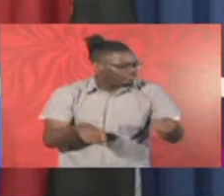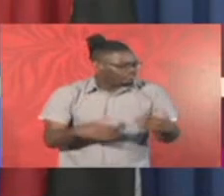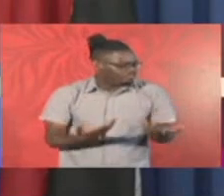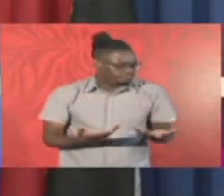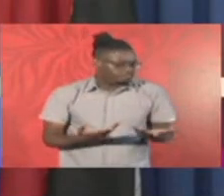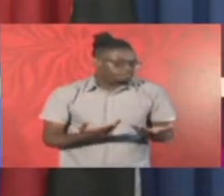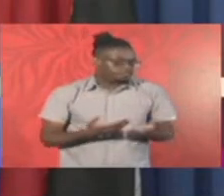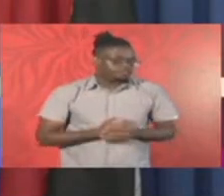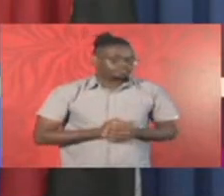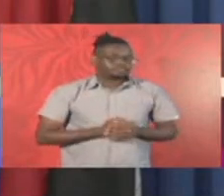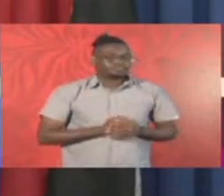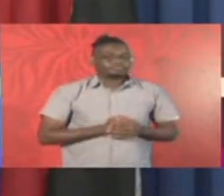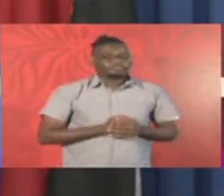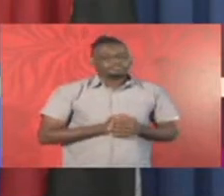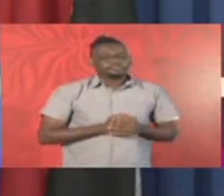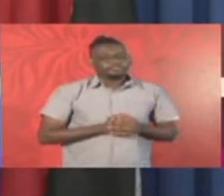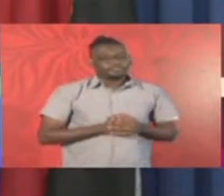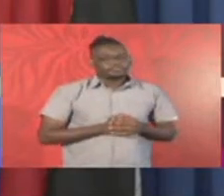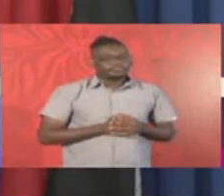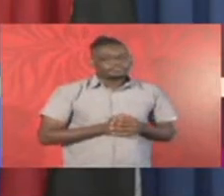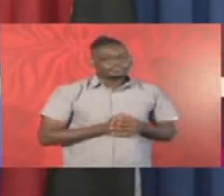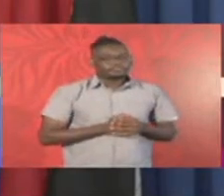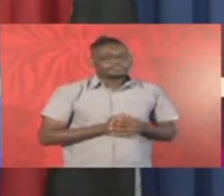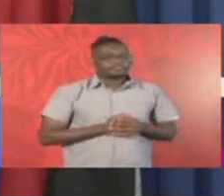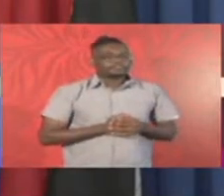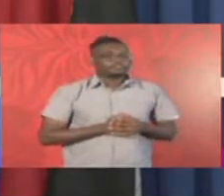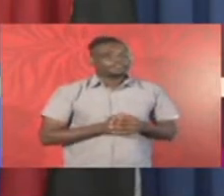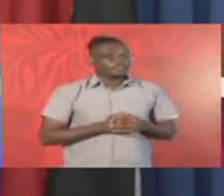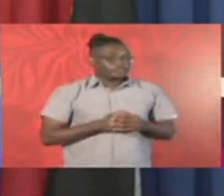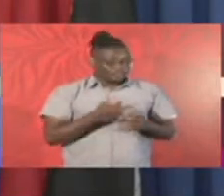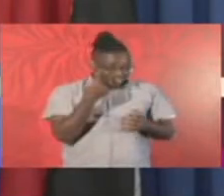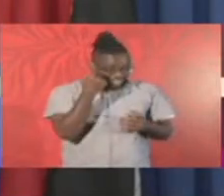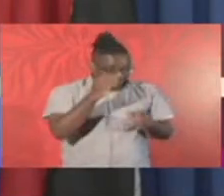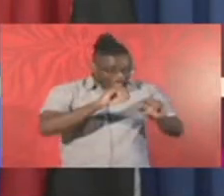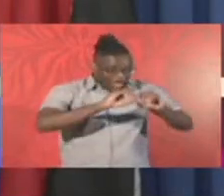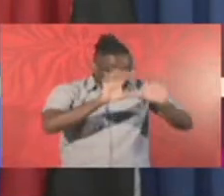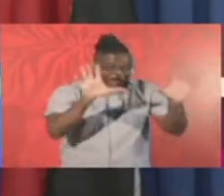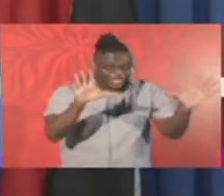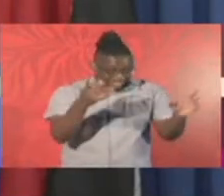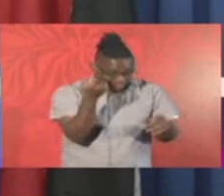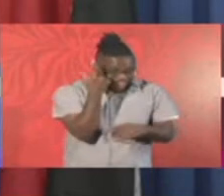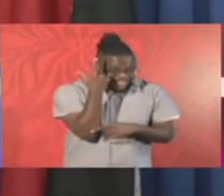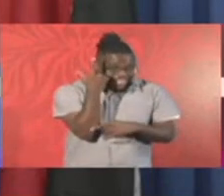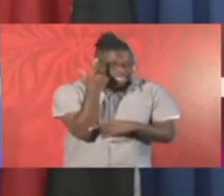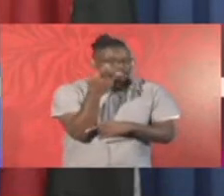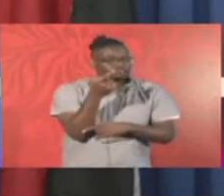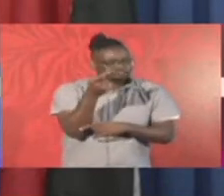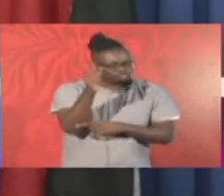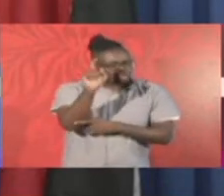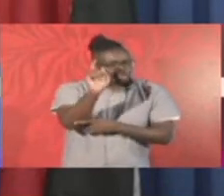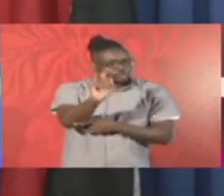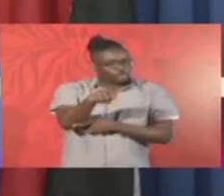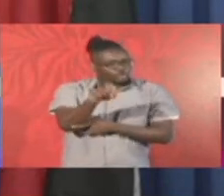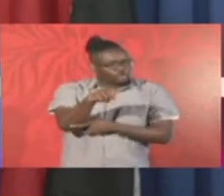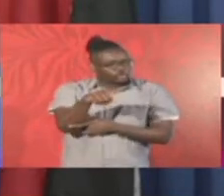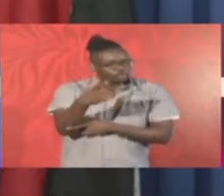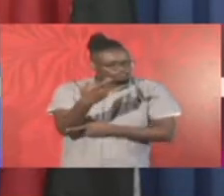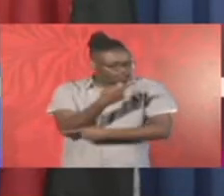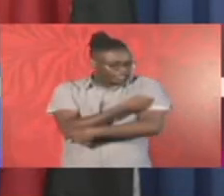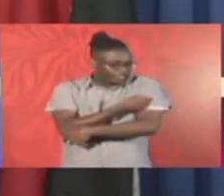is vaccination. How else can we put it? How else can I put it?